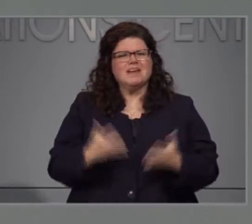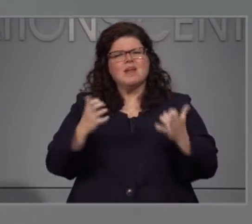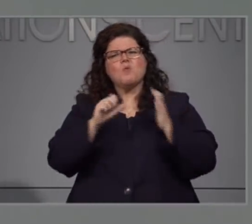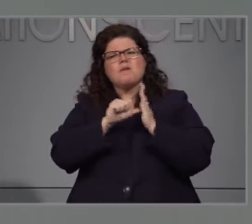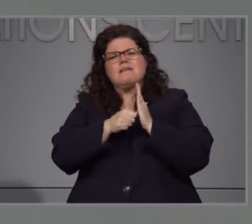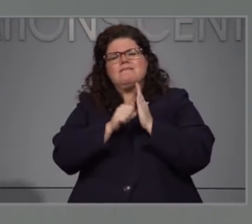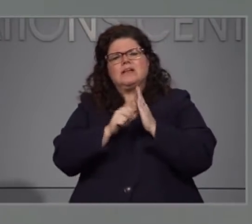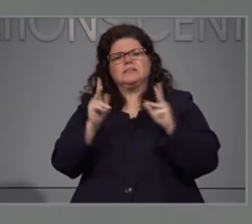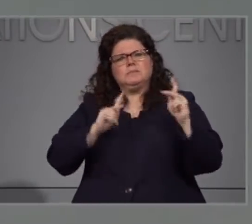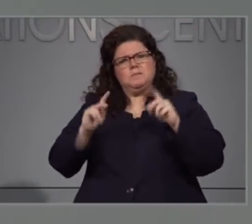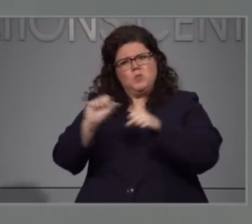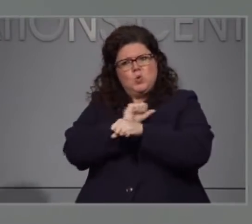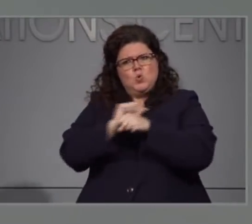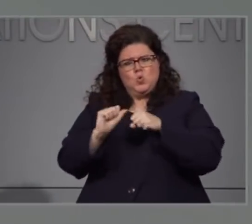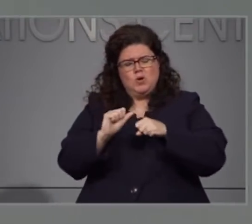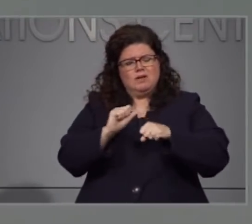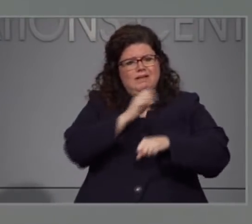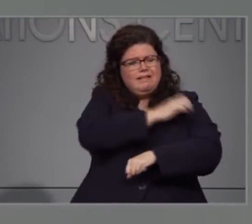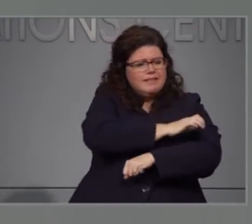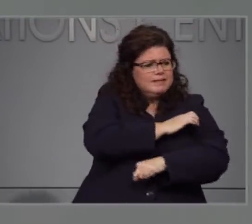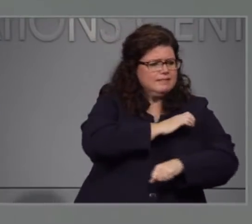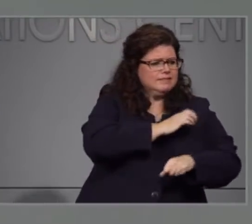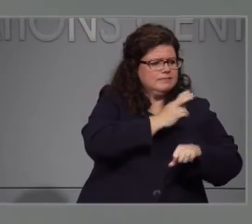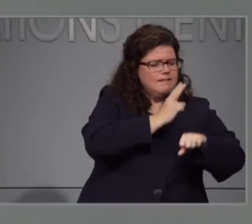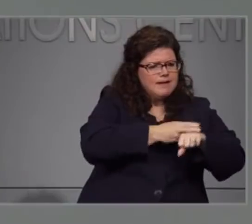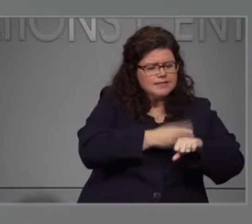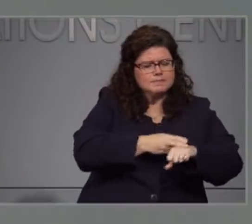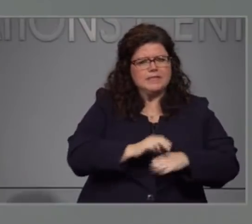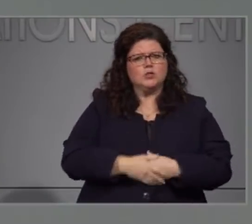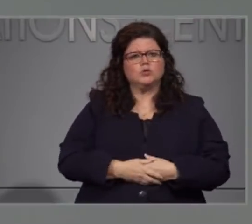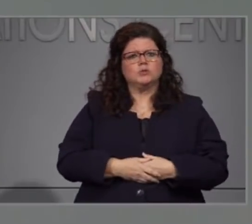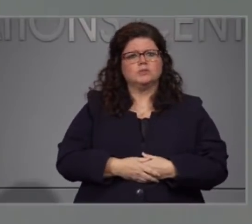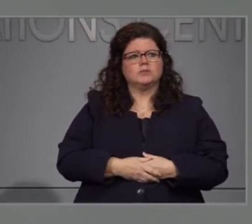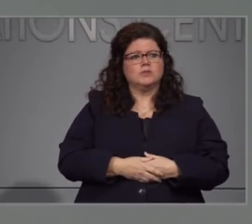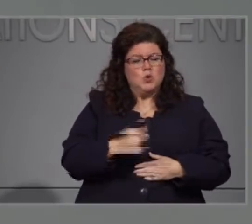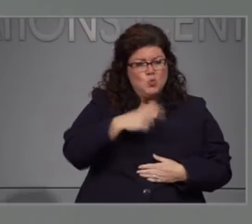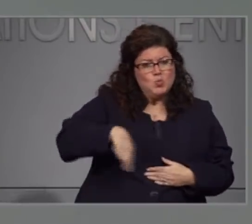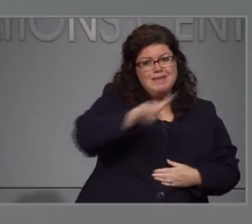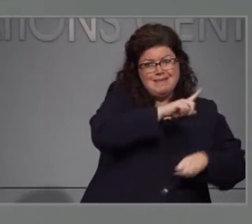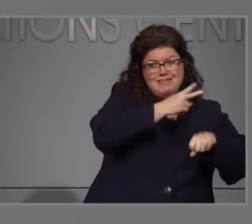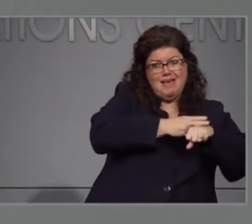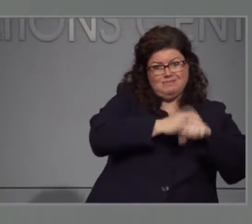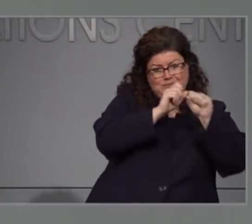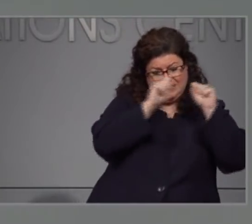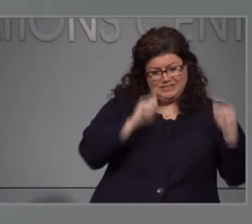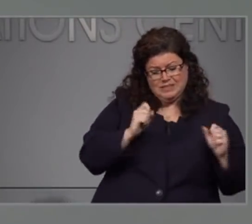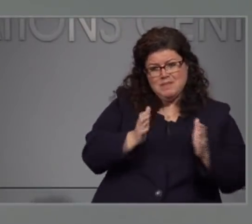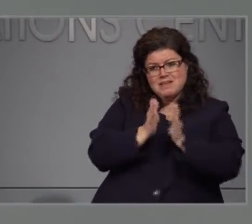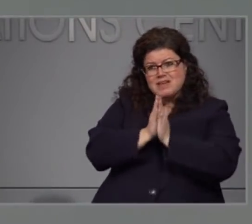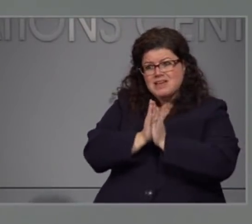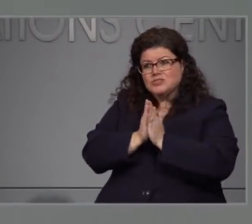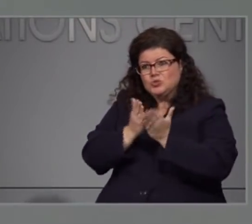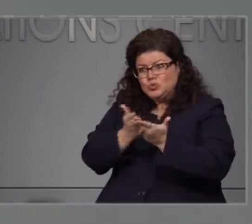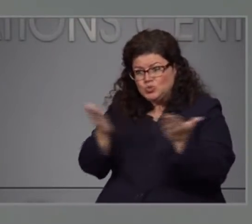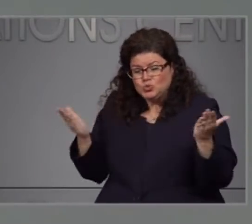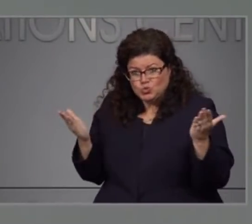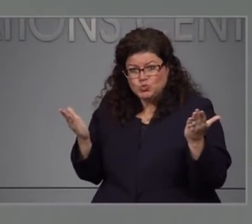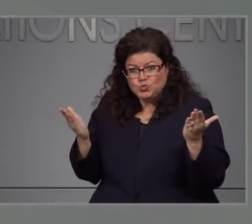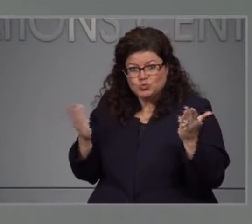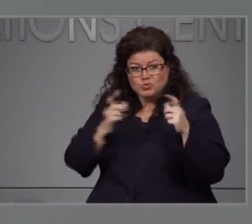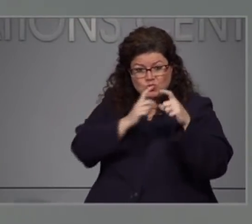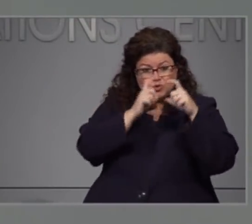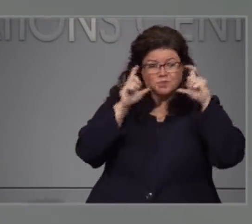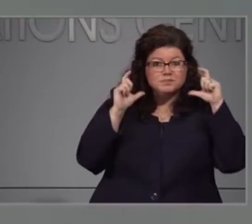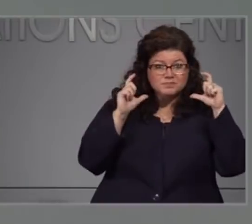state who are asking the community to take all necessary precautions to stay safe so our healthcare workers can